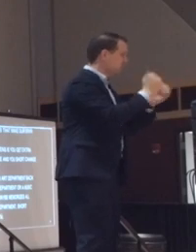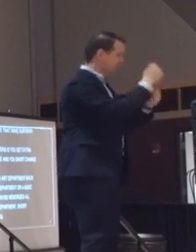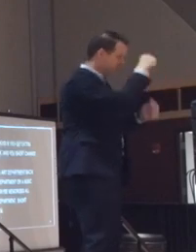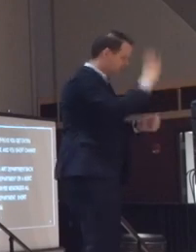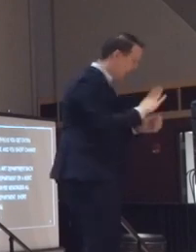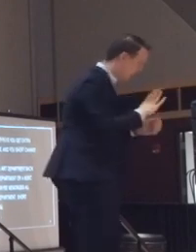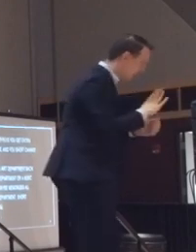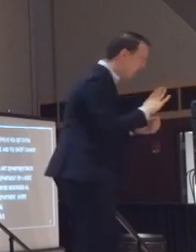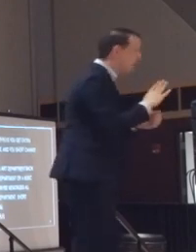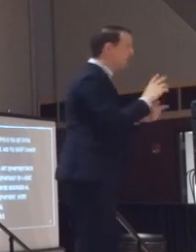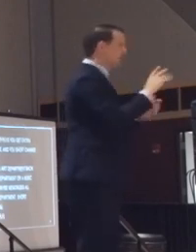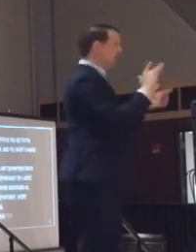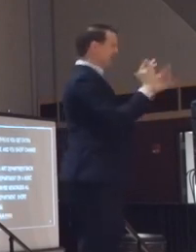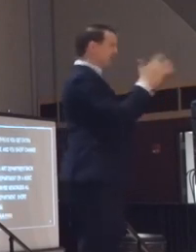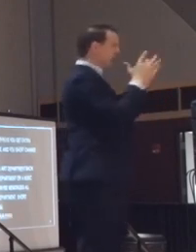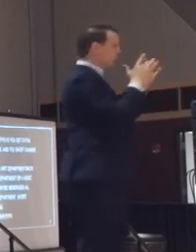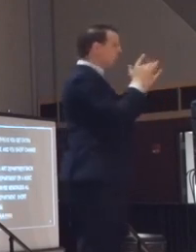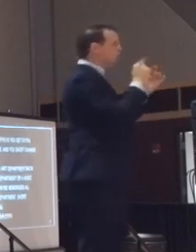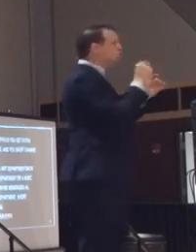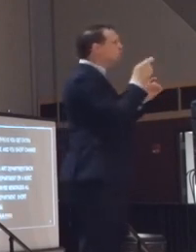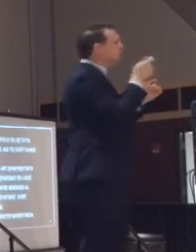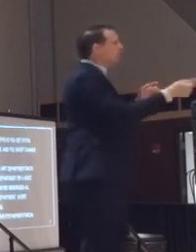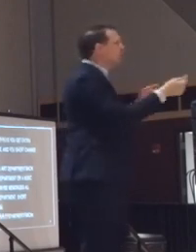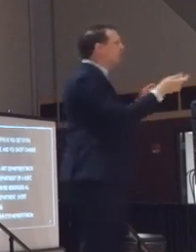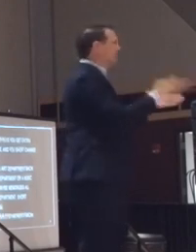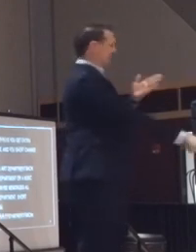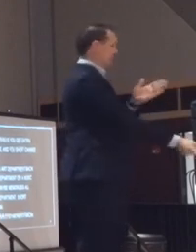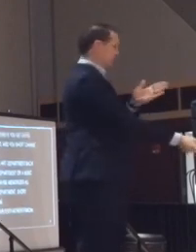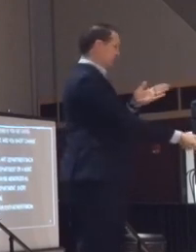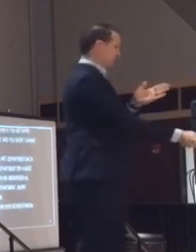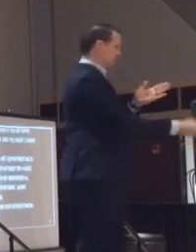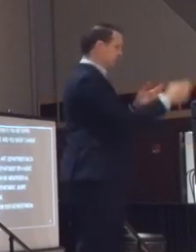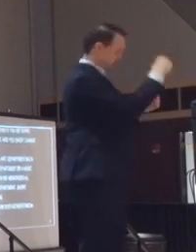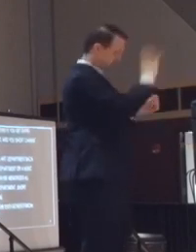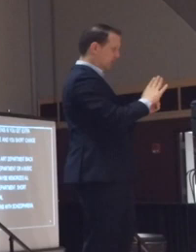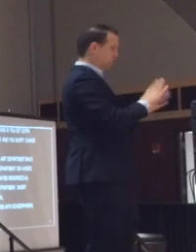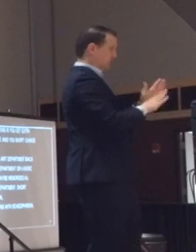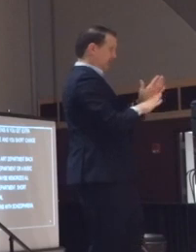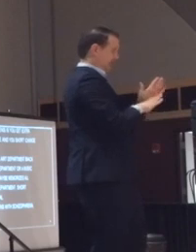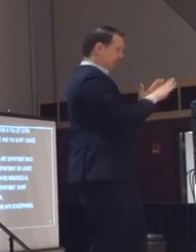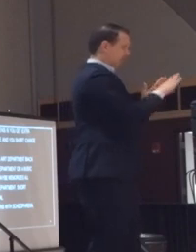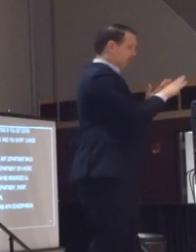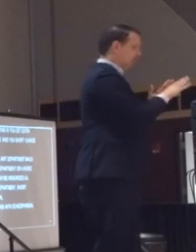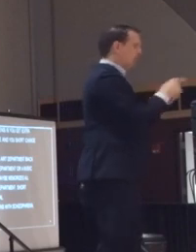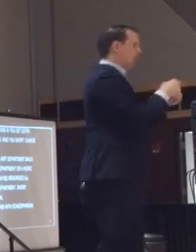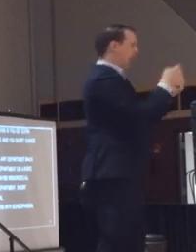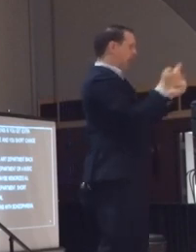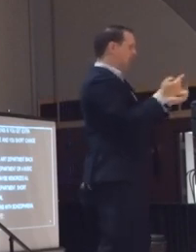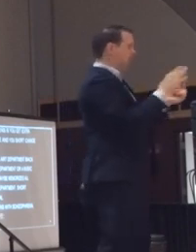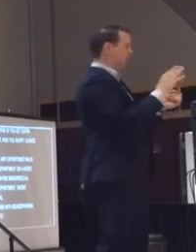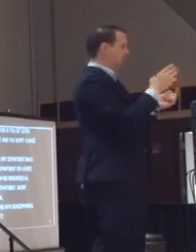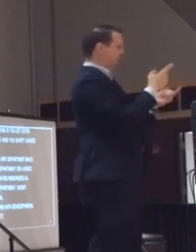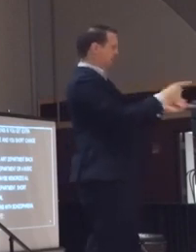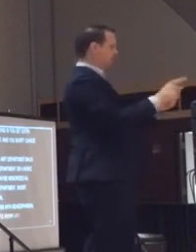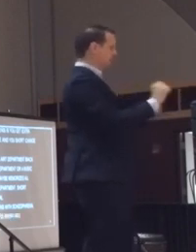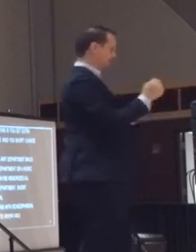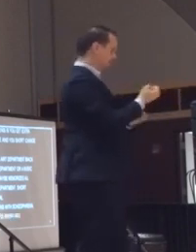schizophrenia, the network is too skimpy and it fails. Developmentally, they are opposite